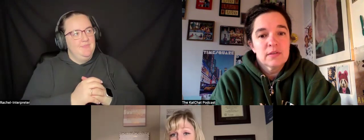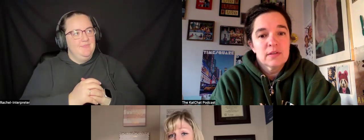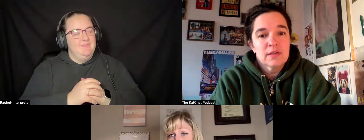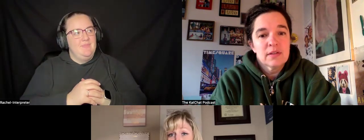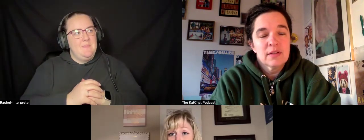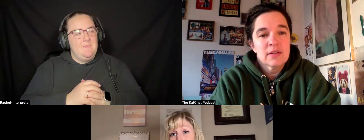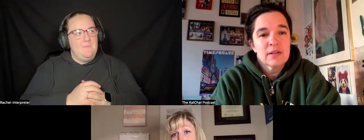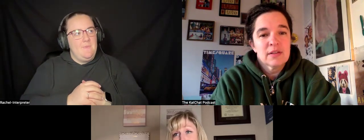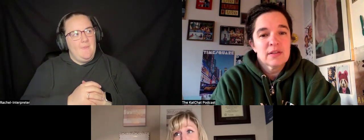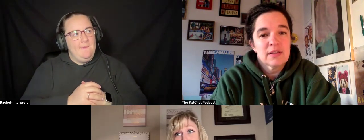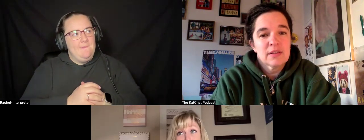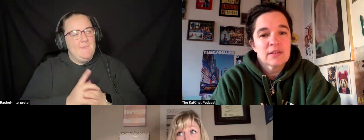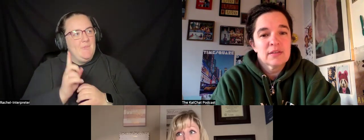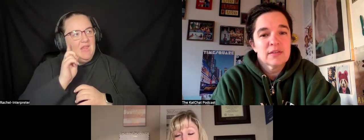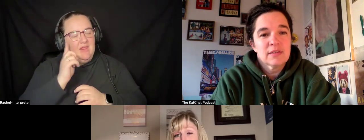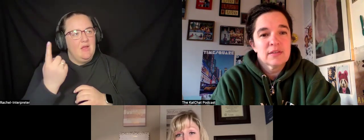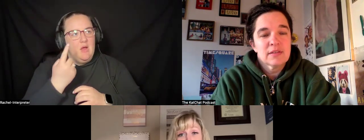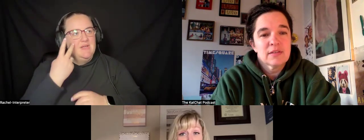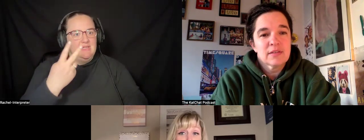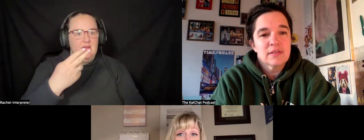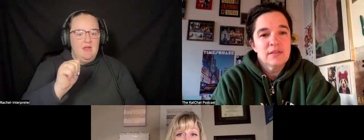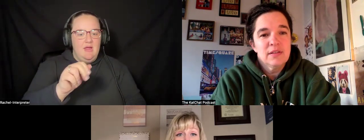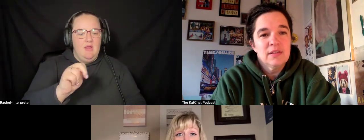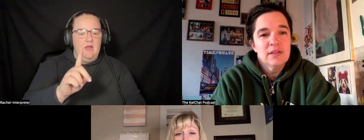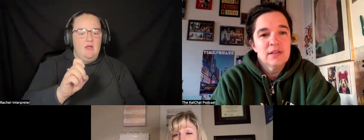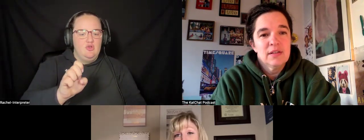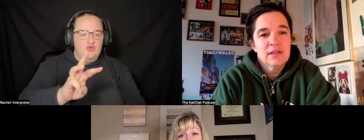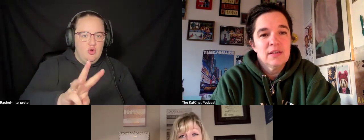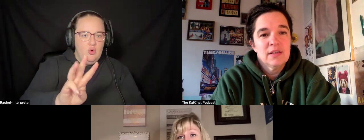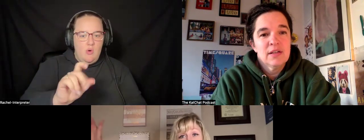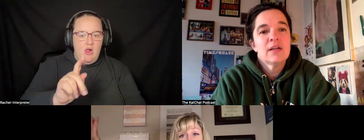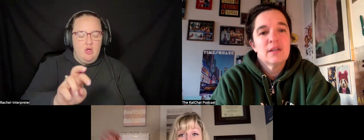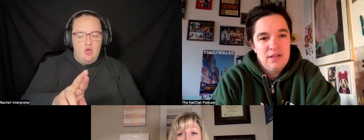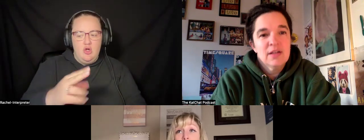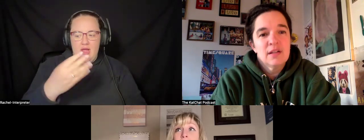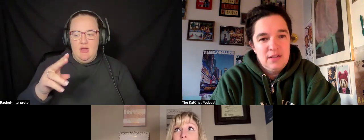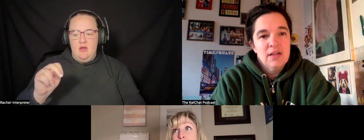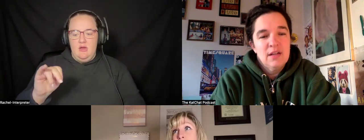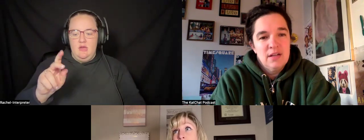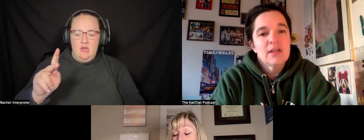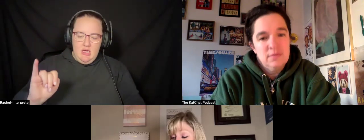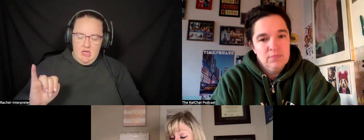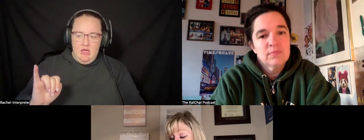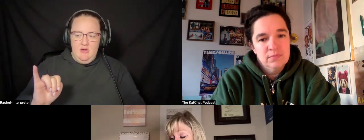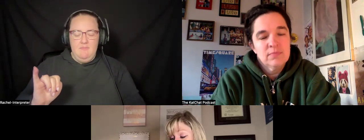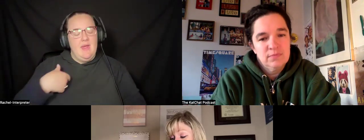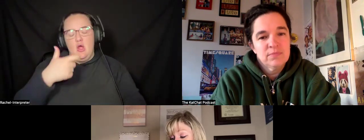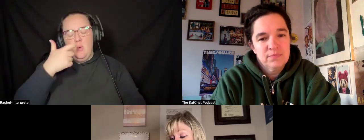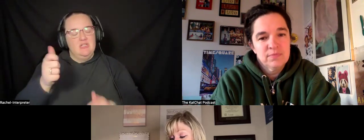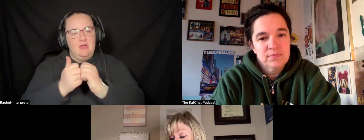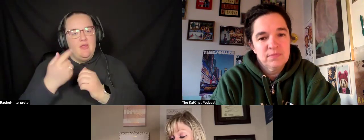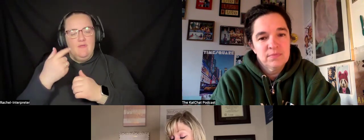think anybody gets tired of seeing Andrew Walker and Nikki DeLoach together. I could watch them together the rest of my life.